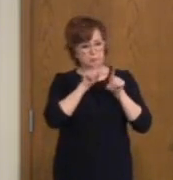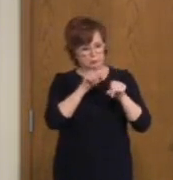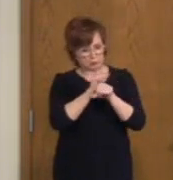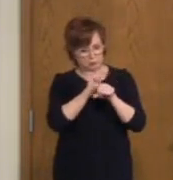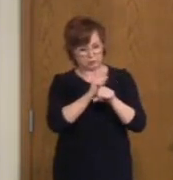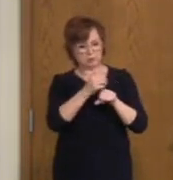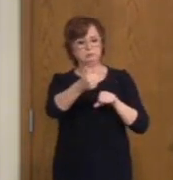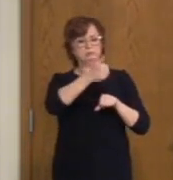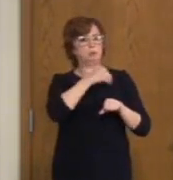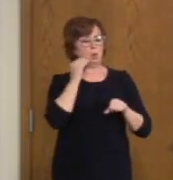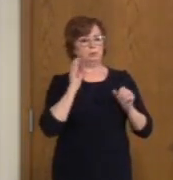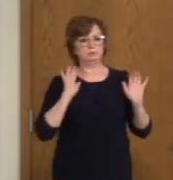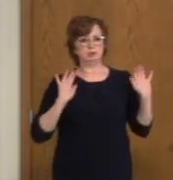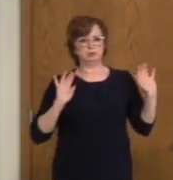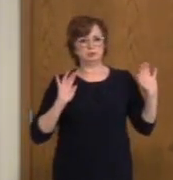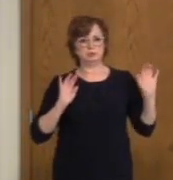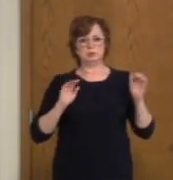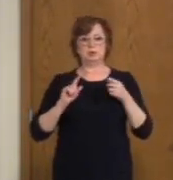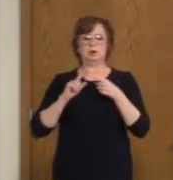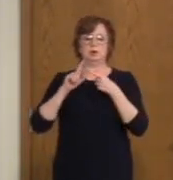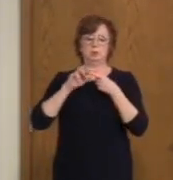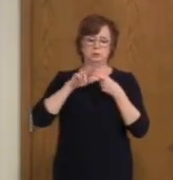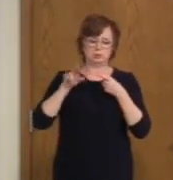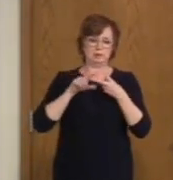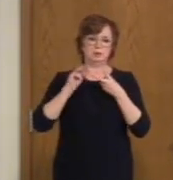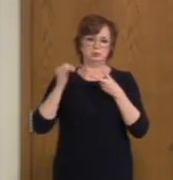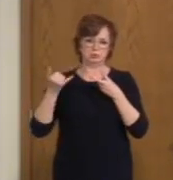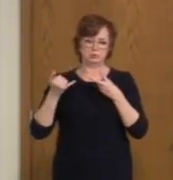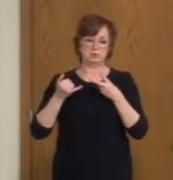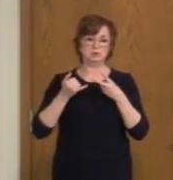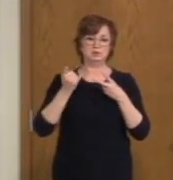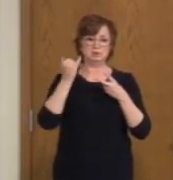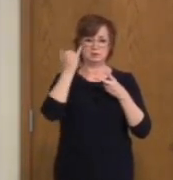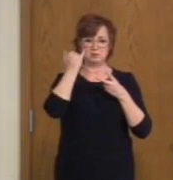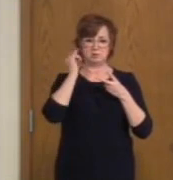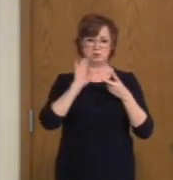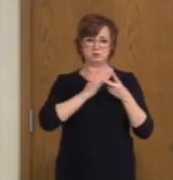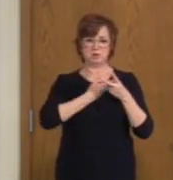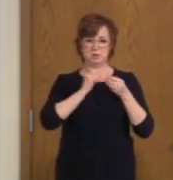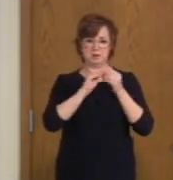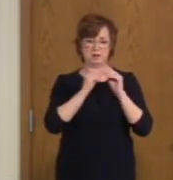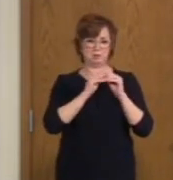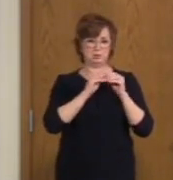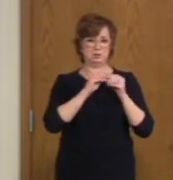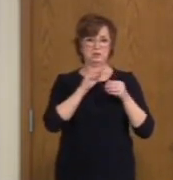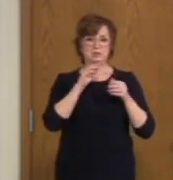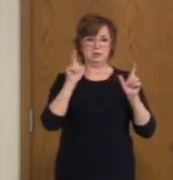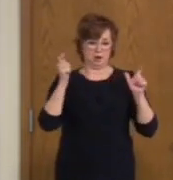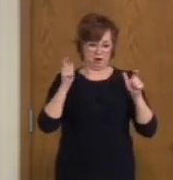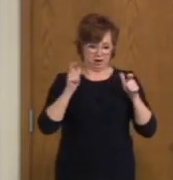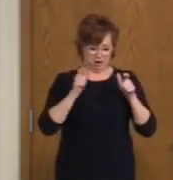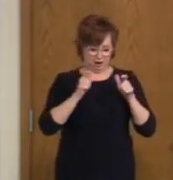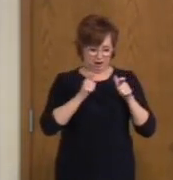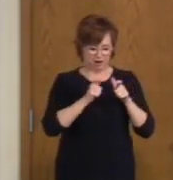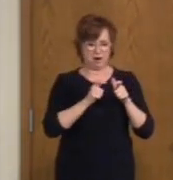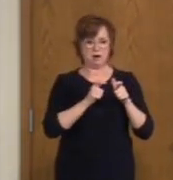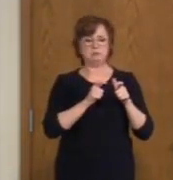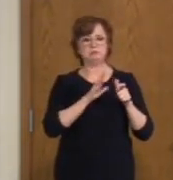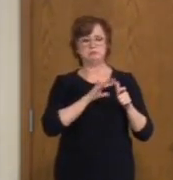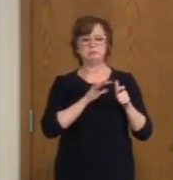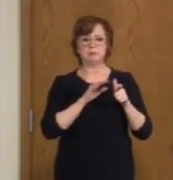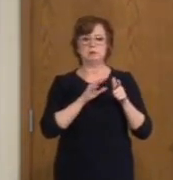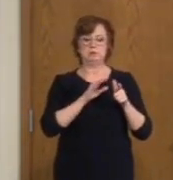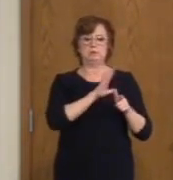southern communities, but also throughout Saskatchewan. The lower our case numbers are, the more quickly and smoothly our vaccination programs